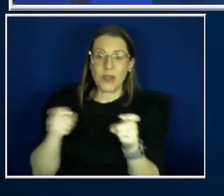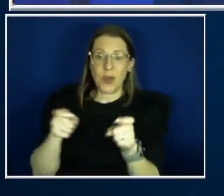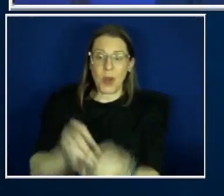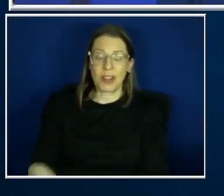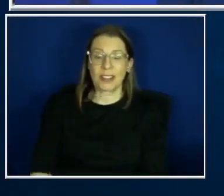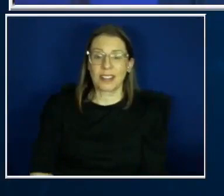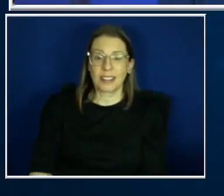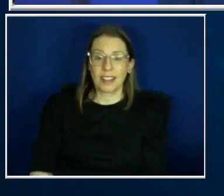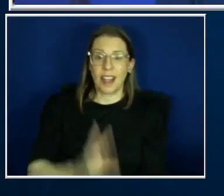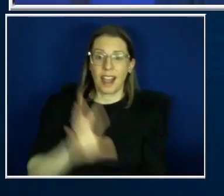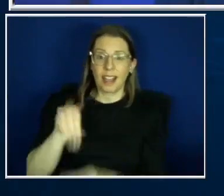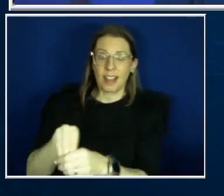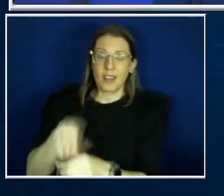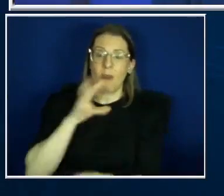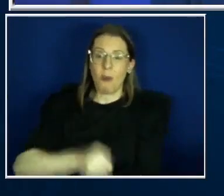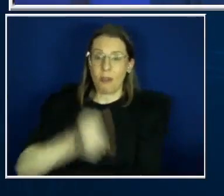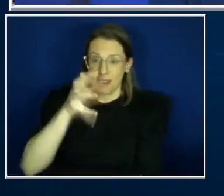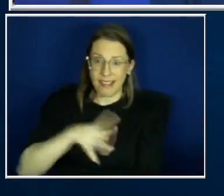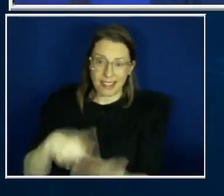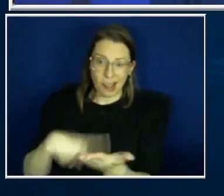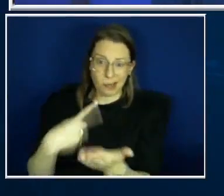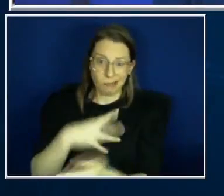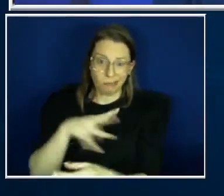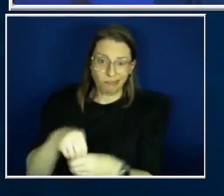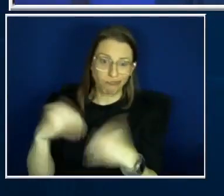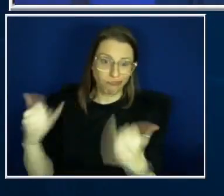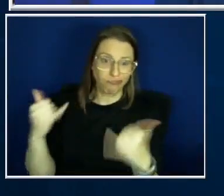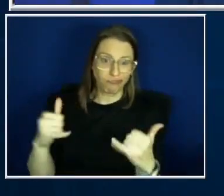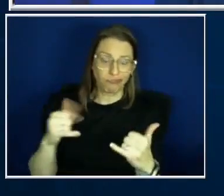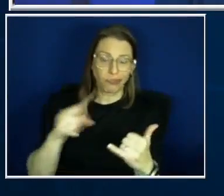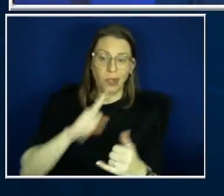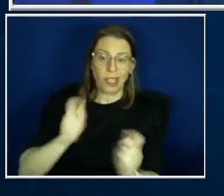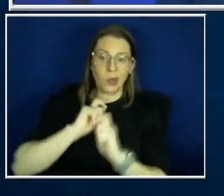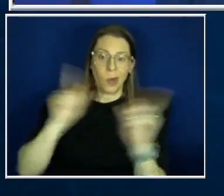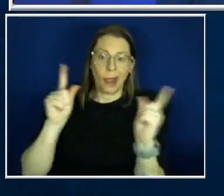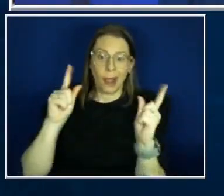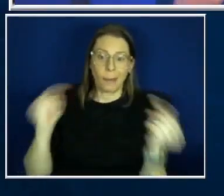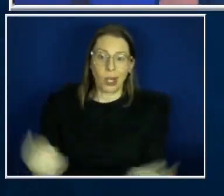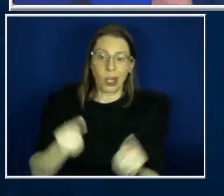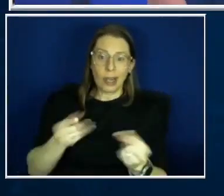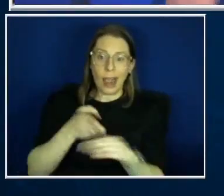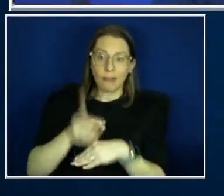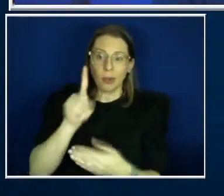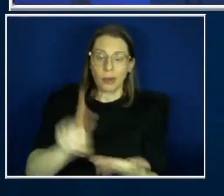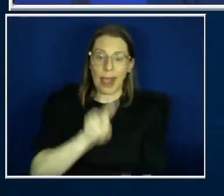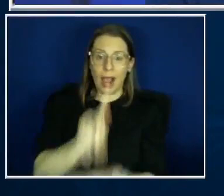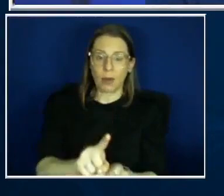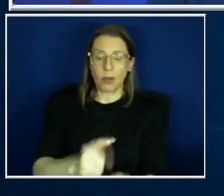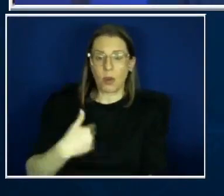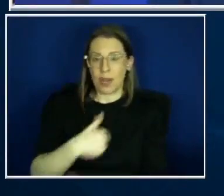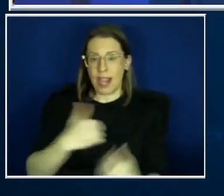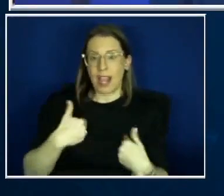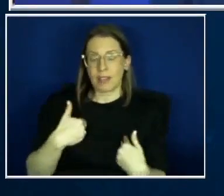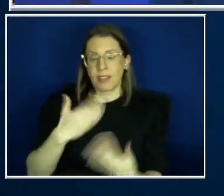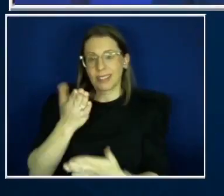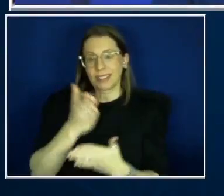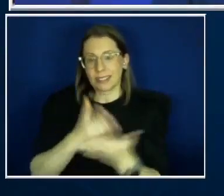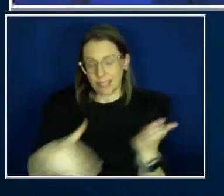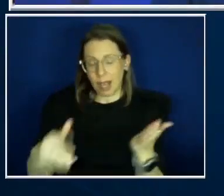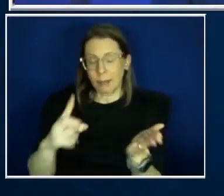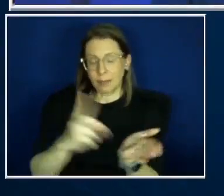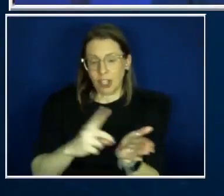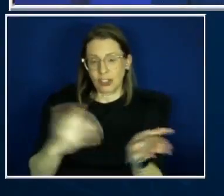old guys sometimes, and I really wake up hurting after an hour. Well, we got some docs here. Of short-sighted games, so yeah.